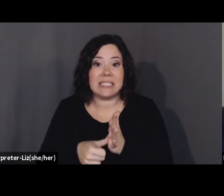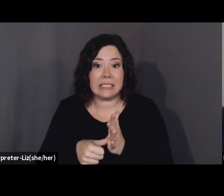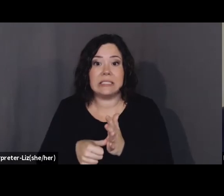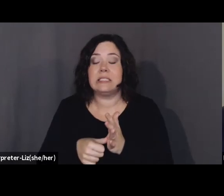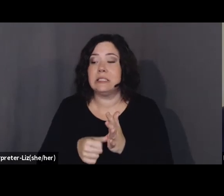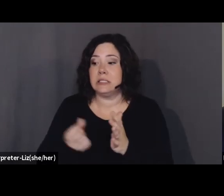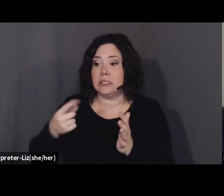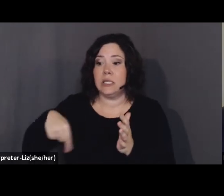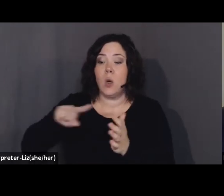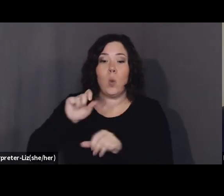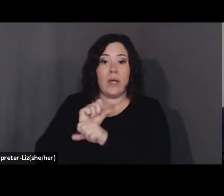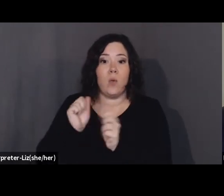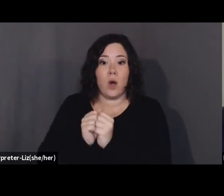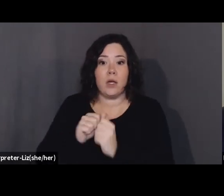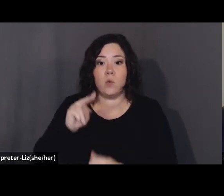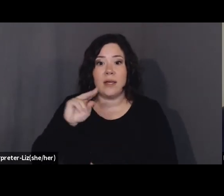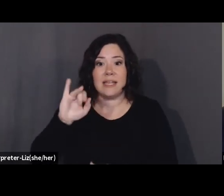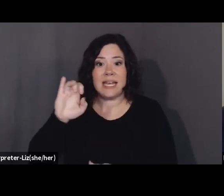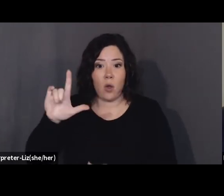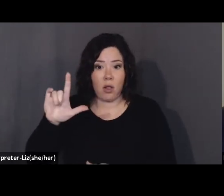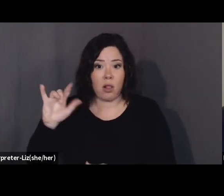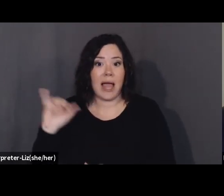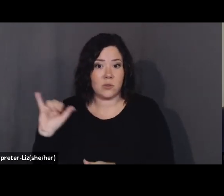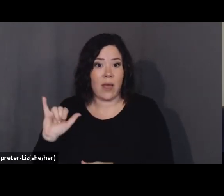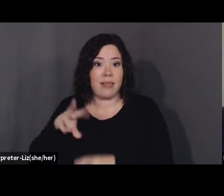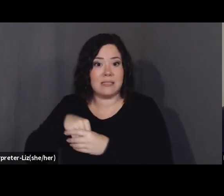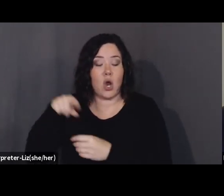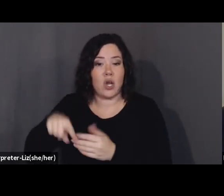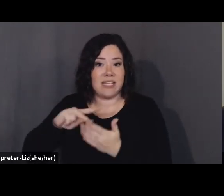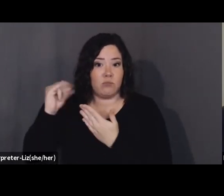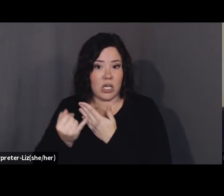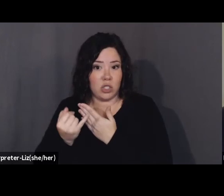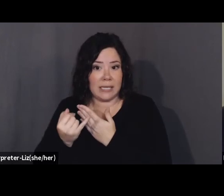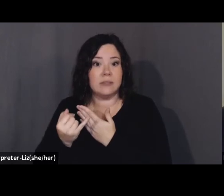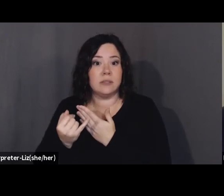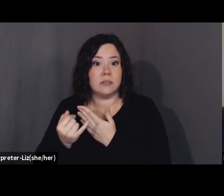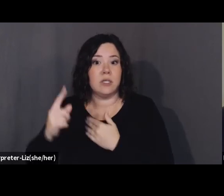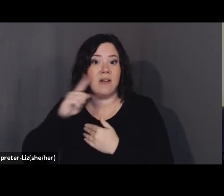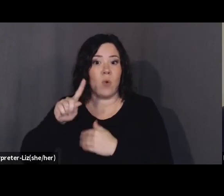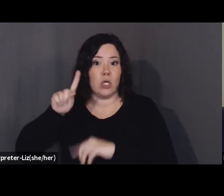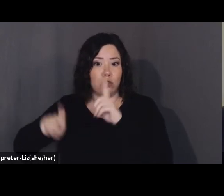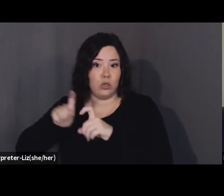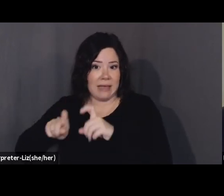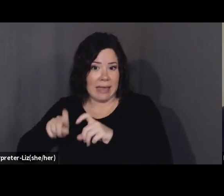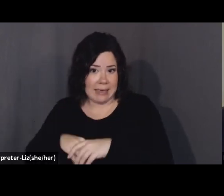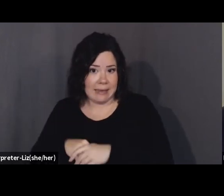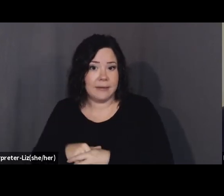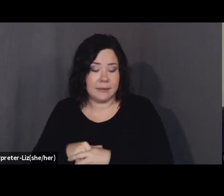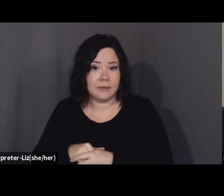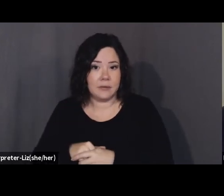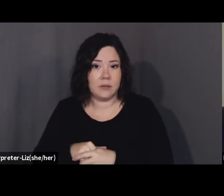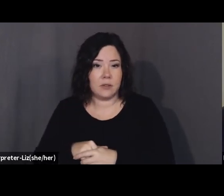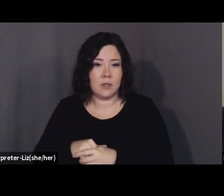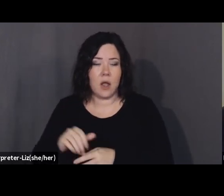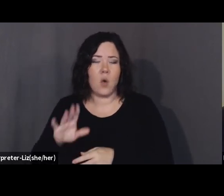with Nickel also as part of this project to conduct a survey, and I think we'll try to get some of